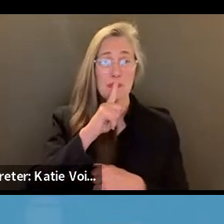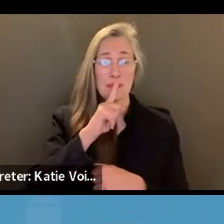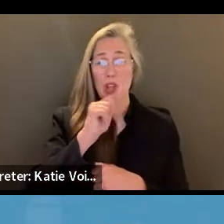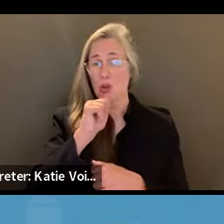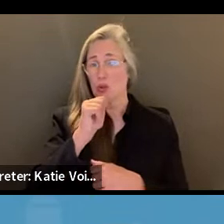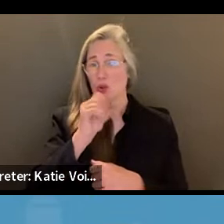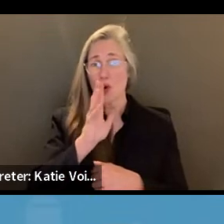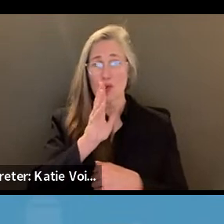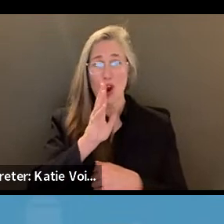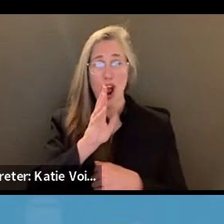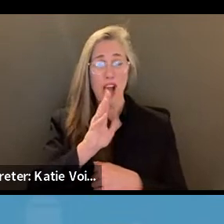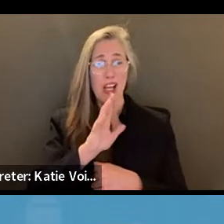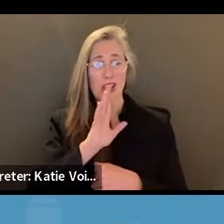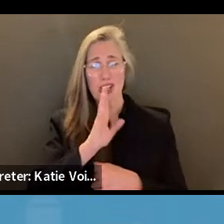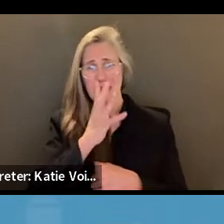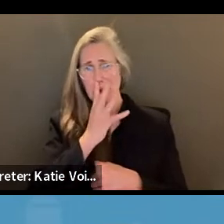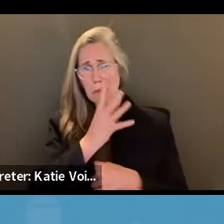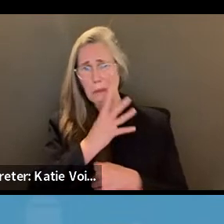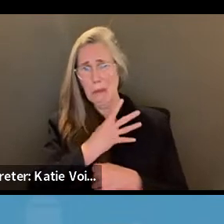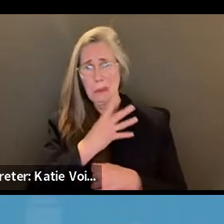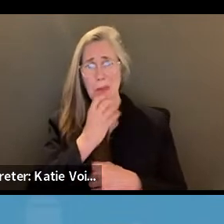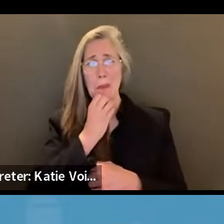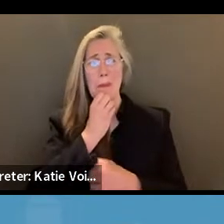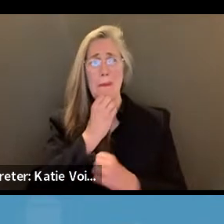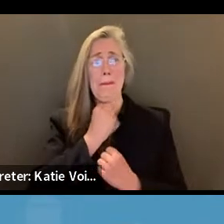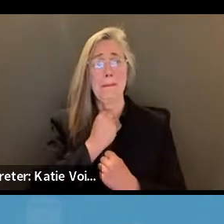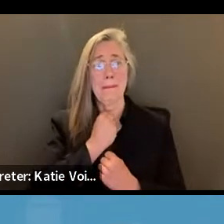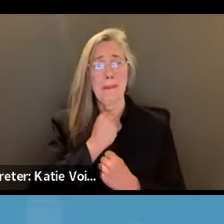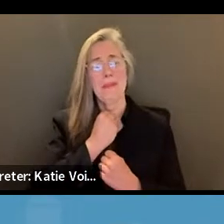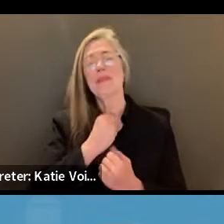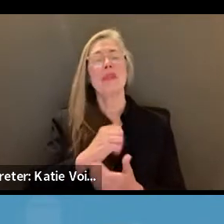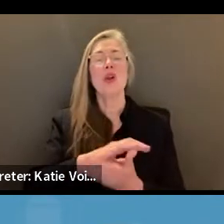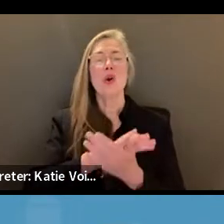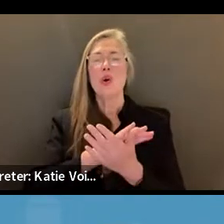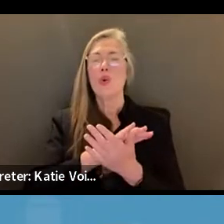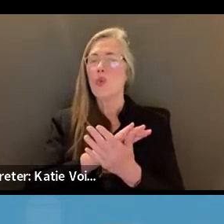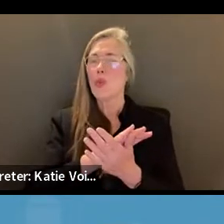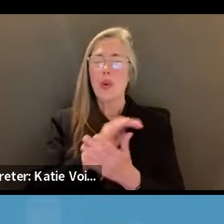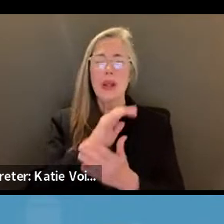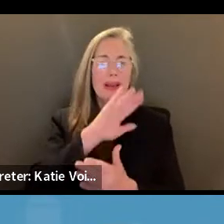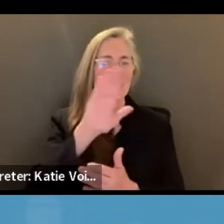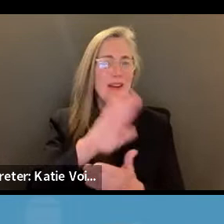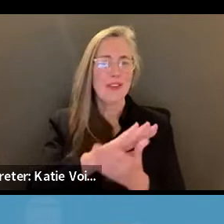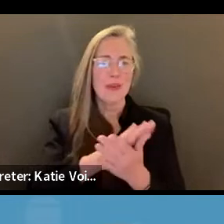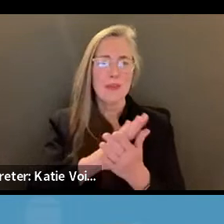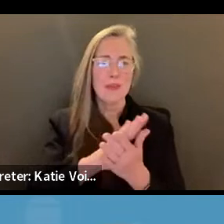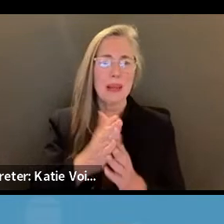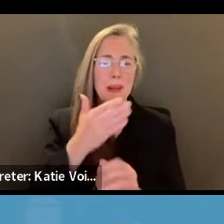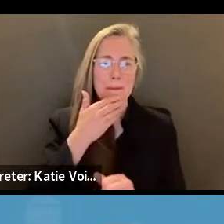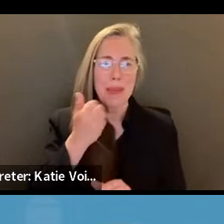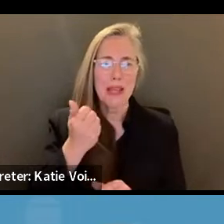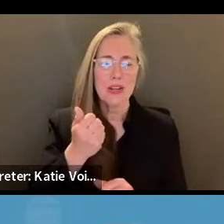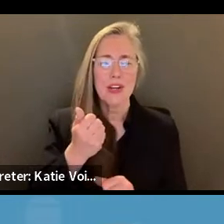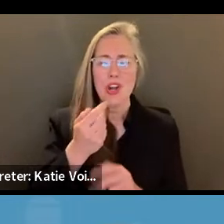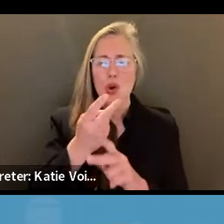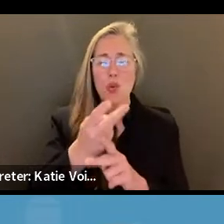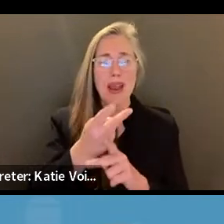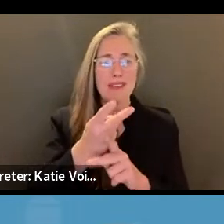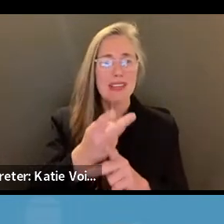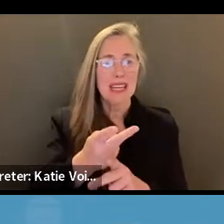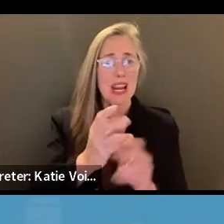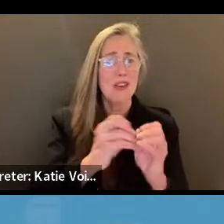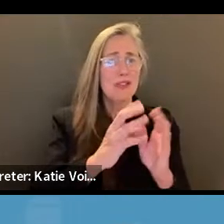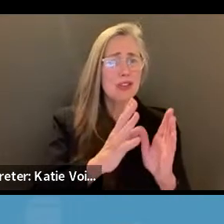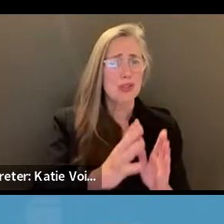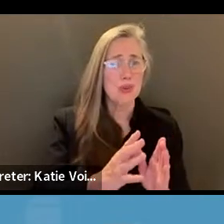isolation of students, families, caregivers, and staff. If you are a